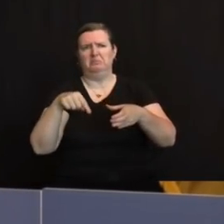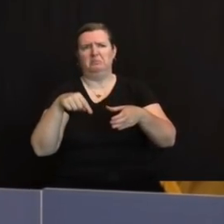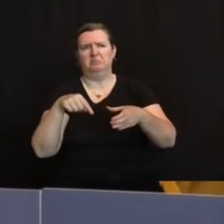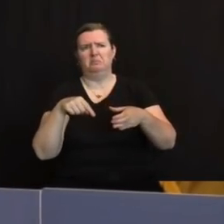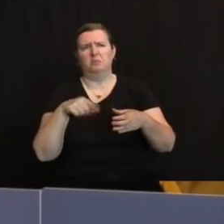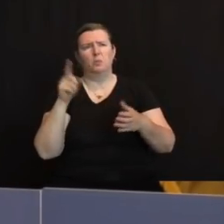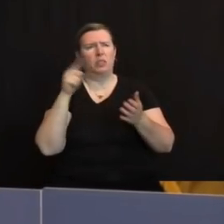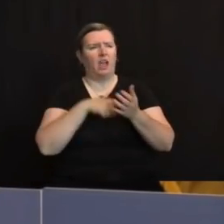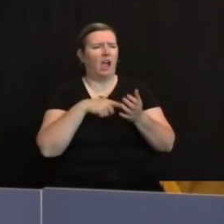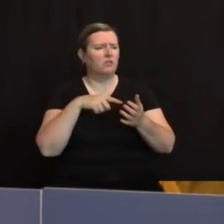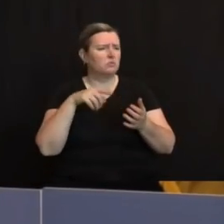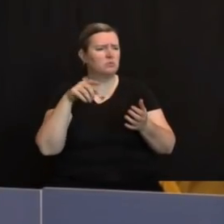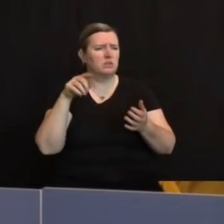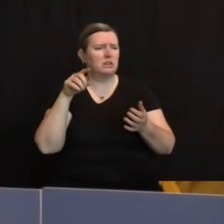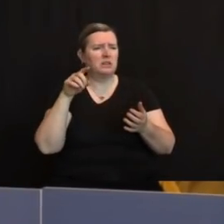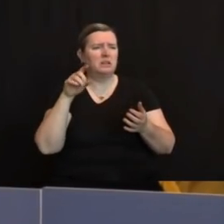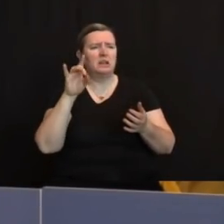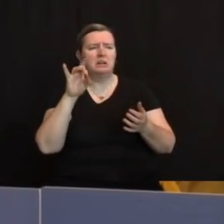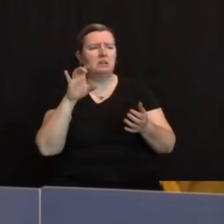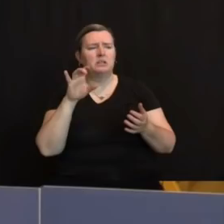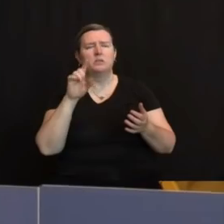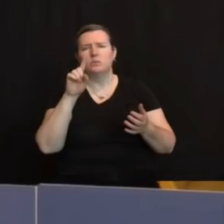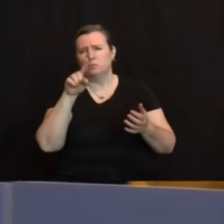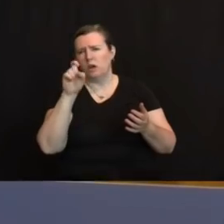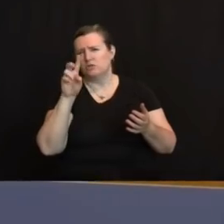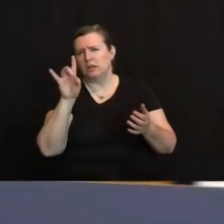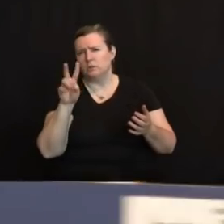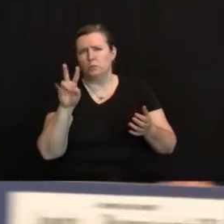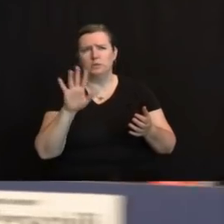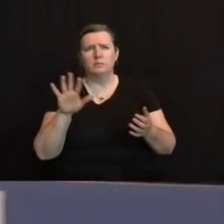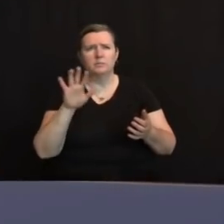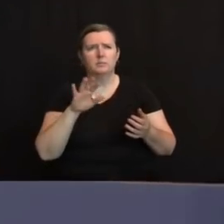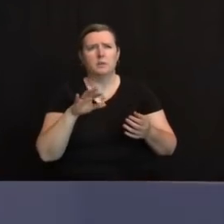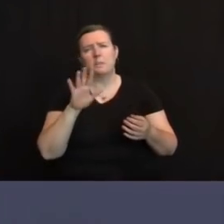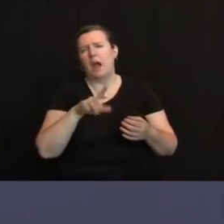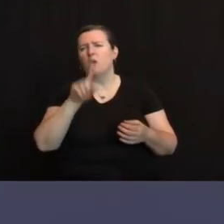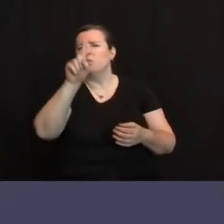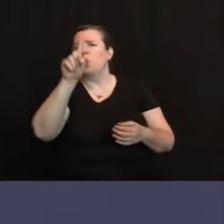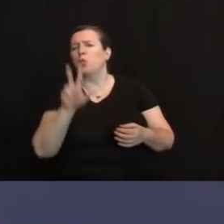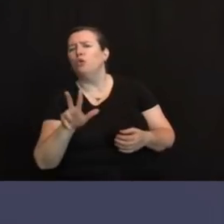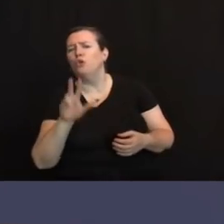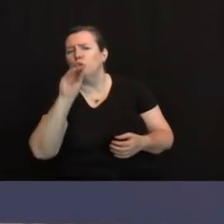care facility or assisted living. Just under a third. Just under a third. Got it.